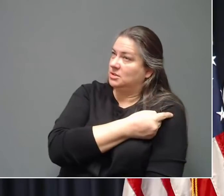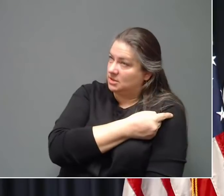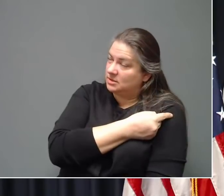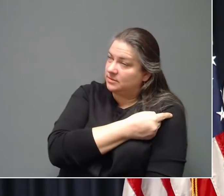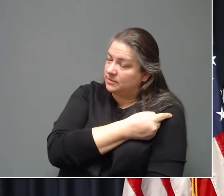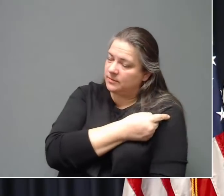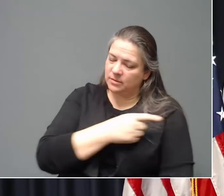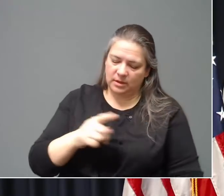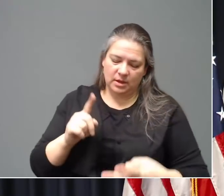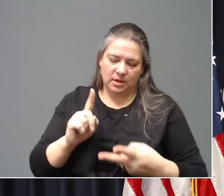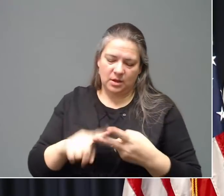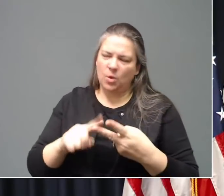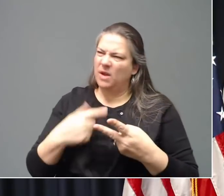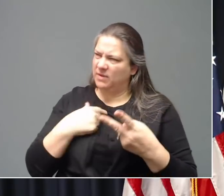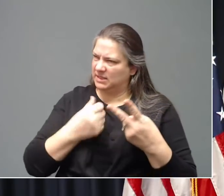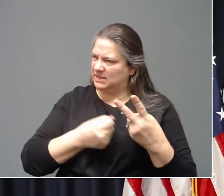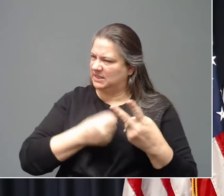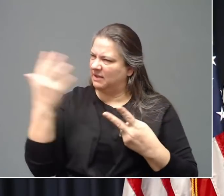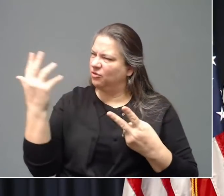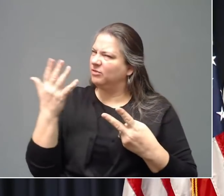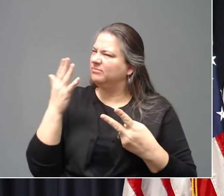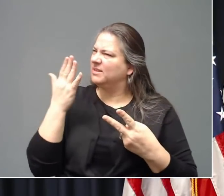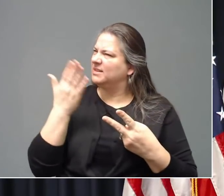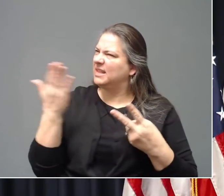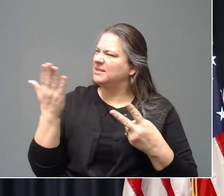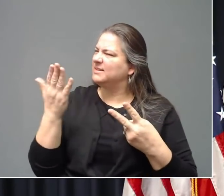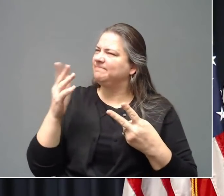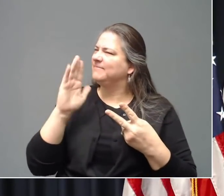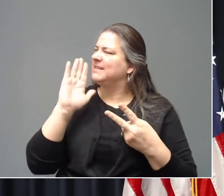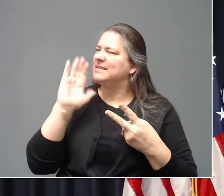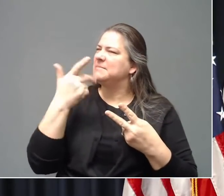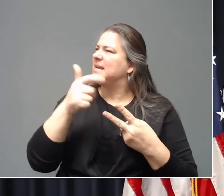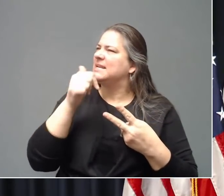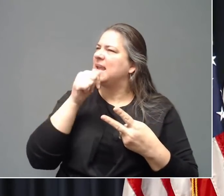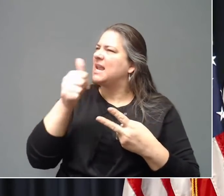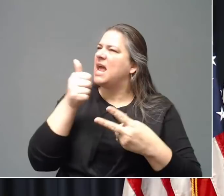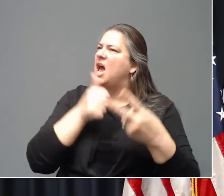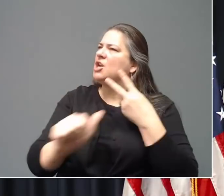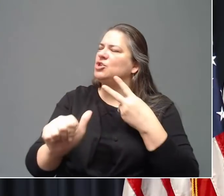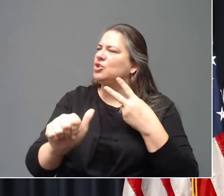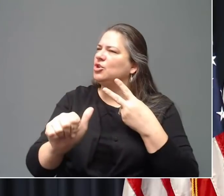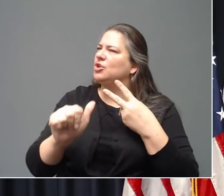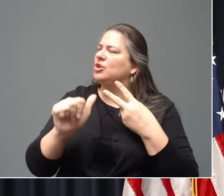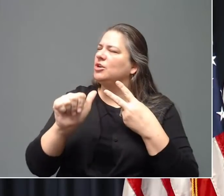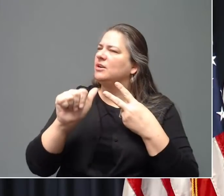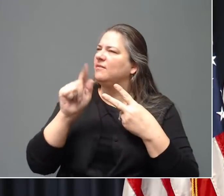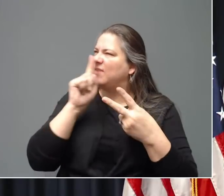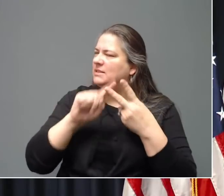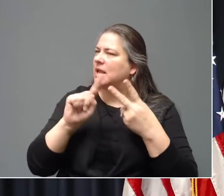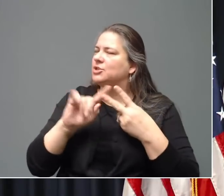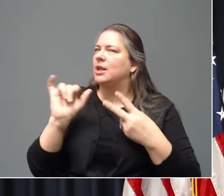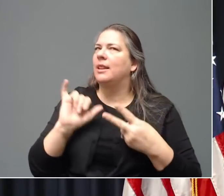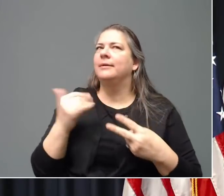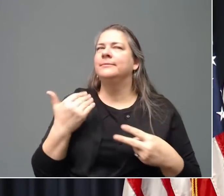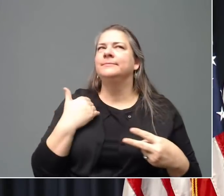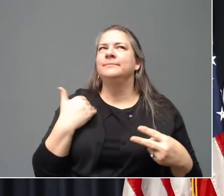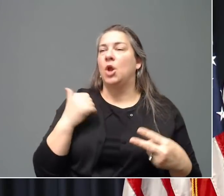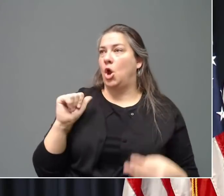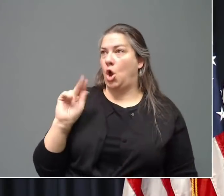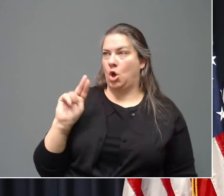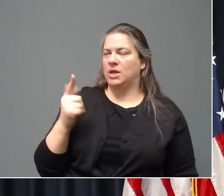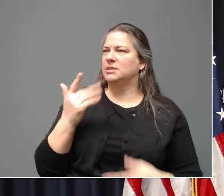have several anomalies that don't fall into these categories of investigation. Like we talked about this last August,